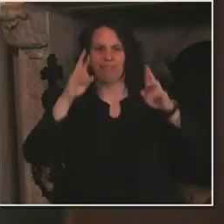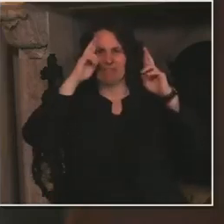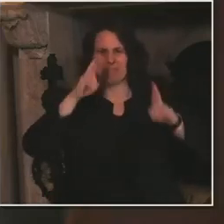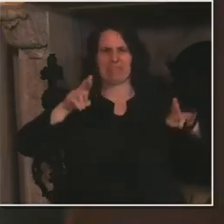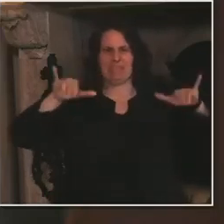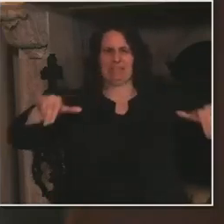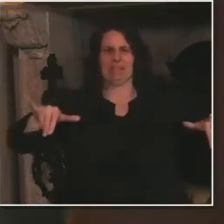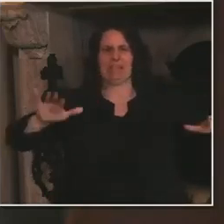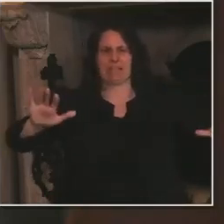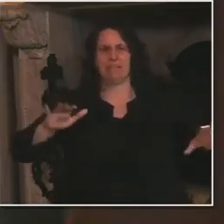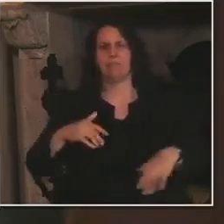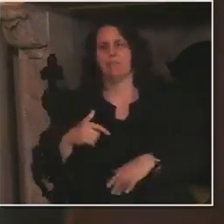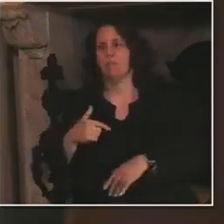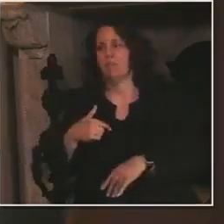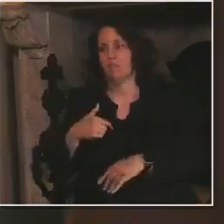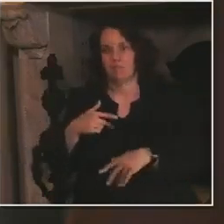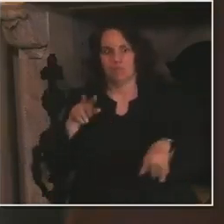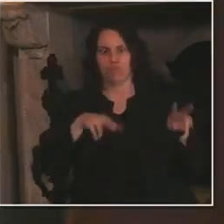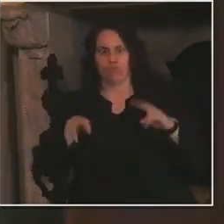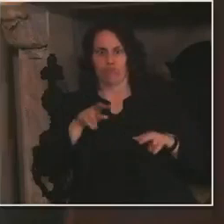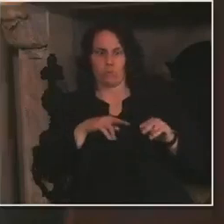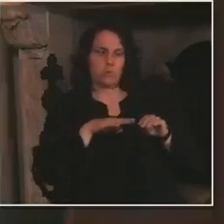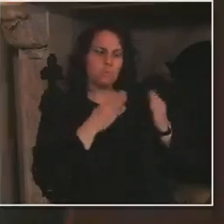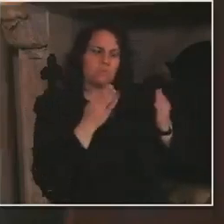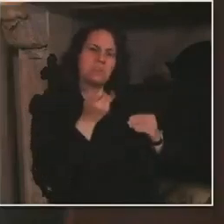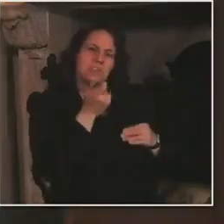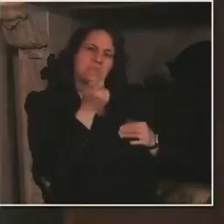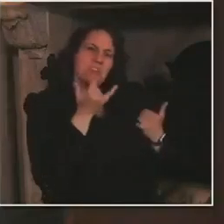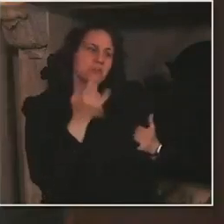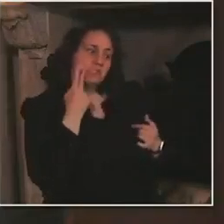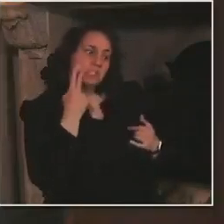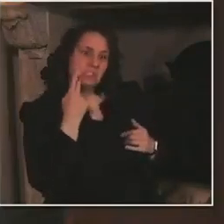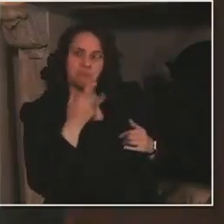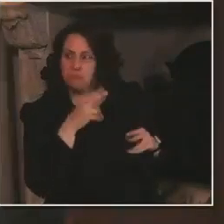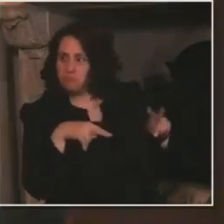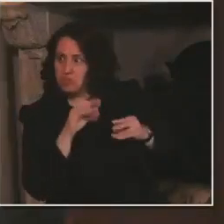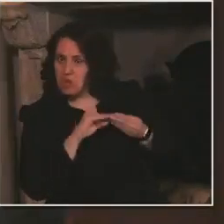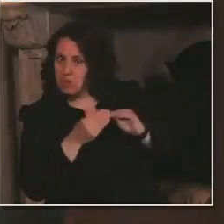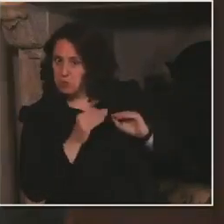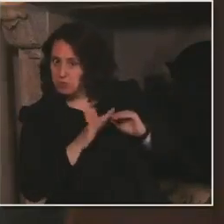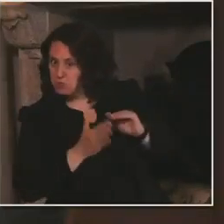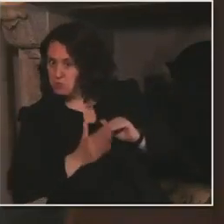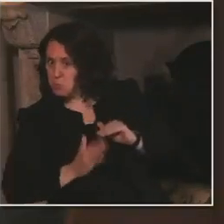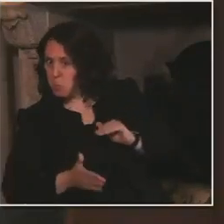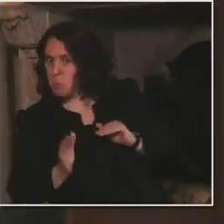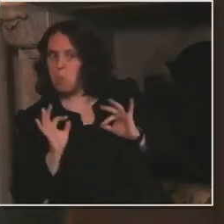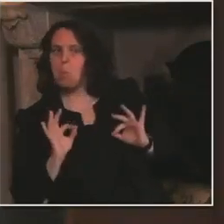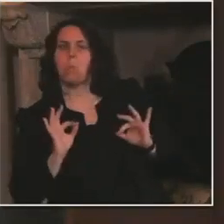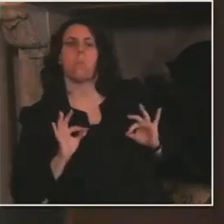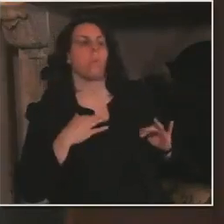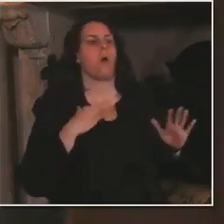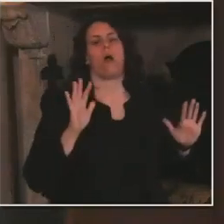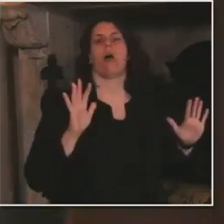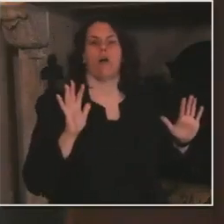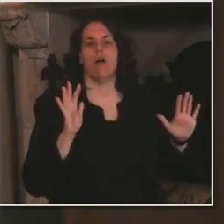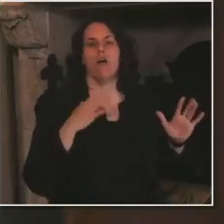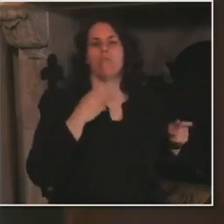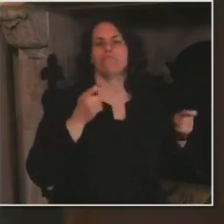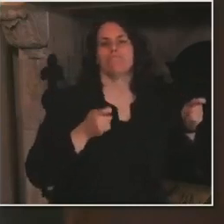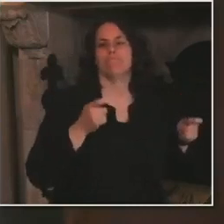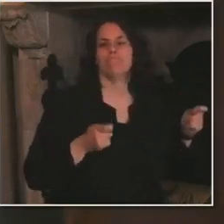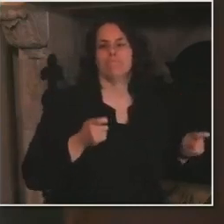progress, right? It's all a balance about how we're all continuing to do this together and how it works